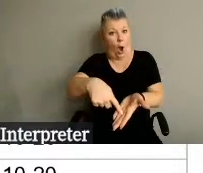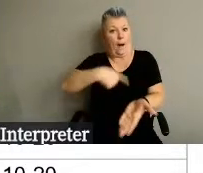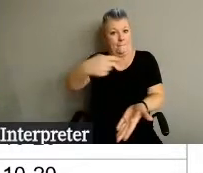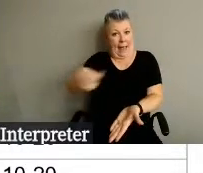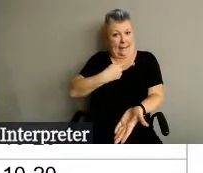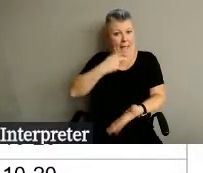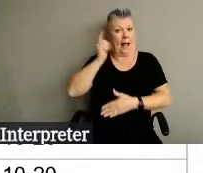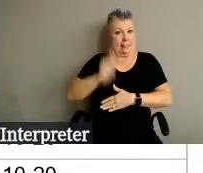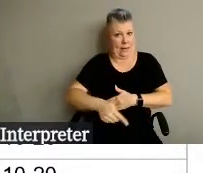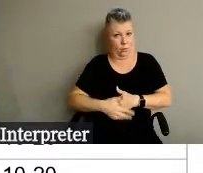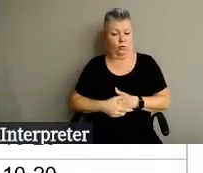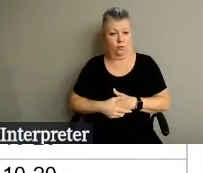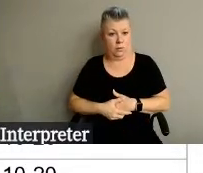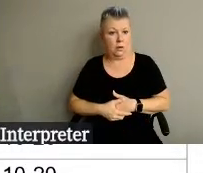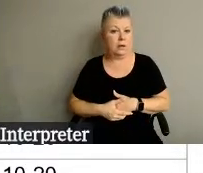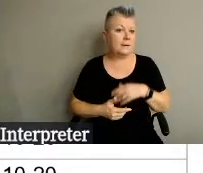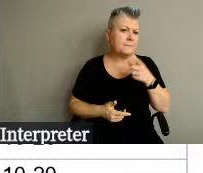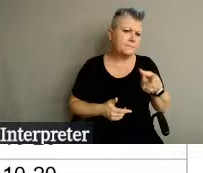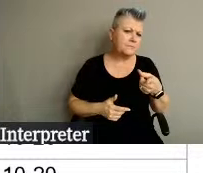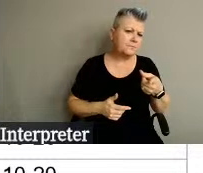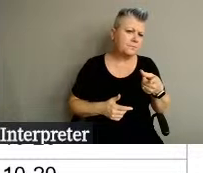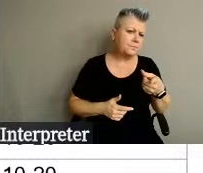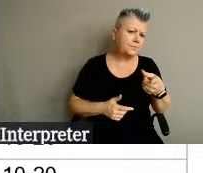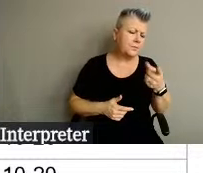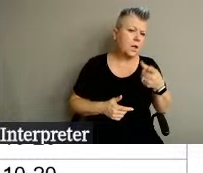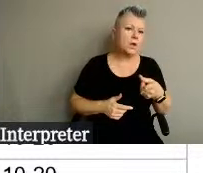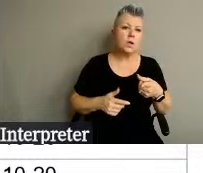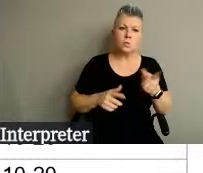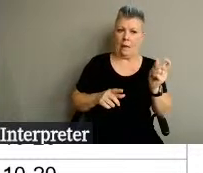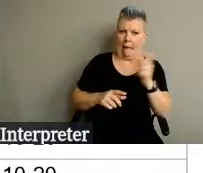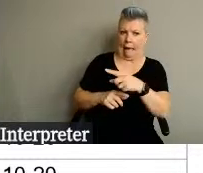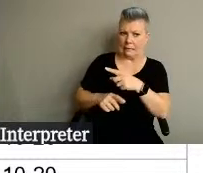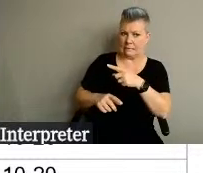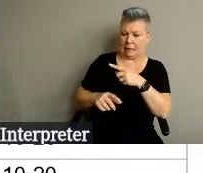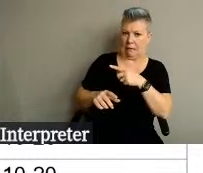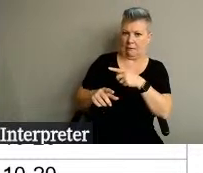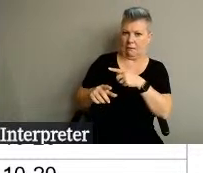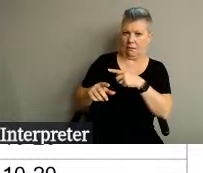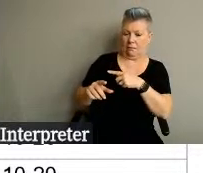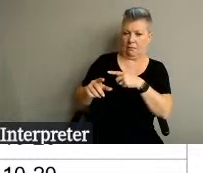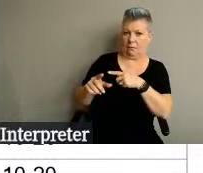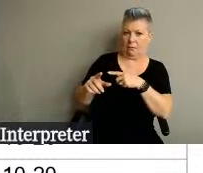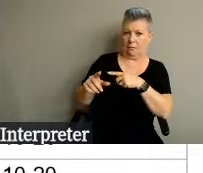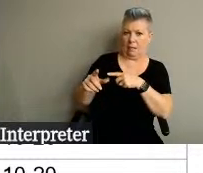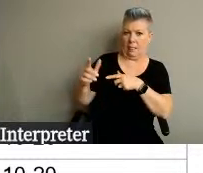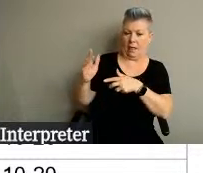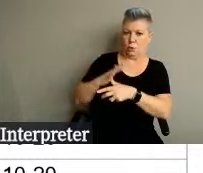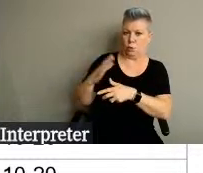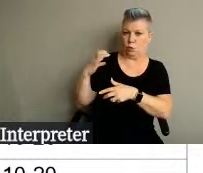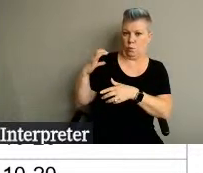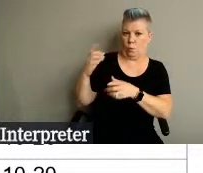How do we handle that then in our budget then? Each year, is it about the same every year?